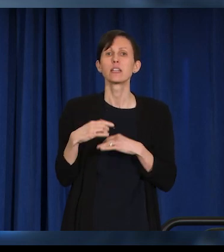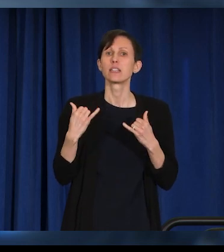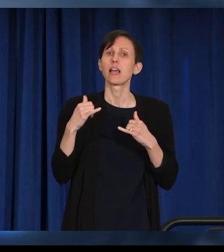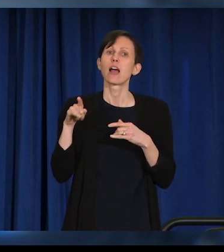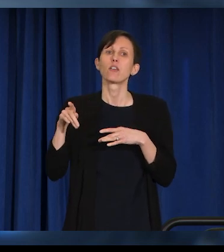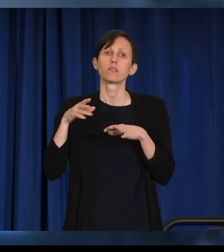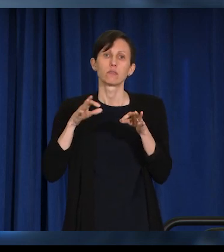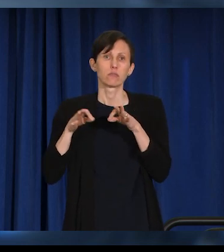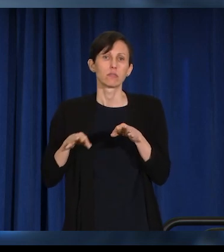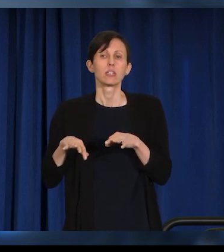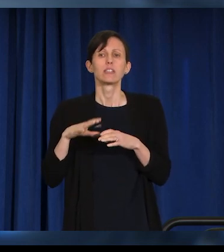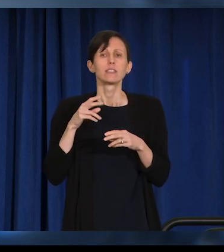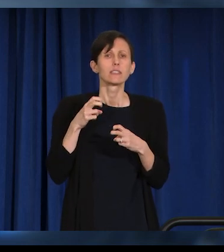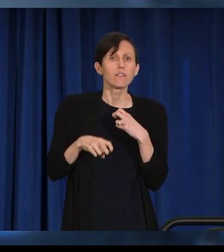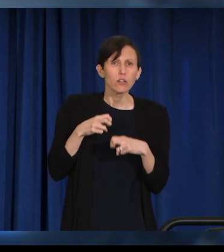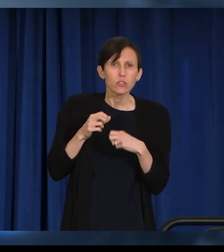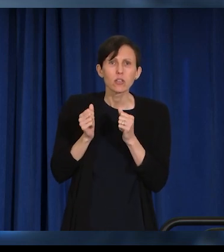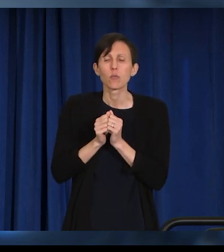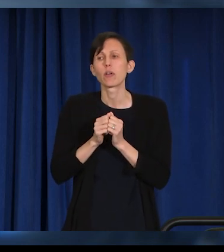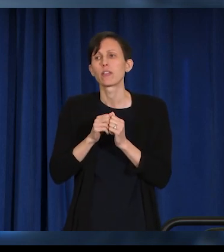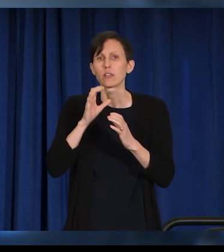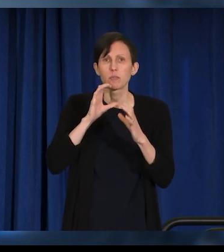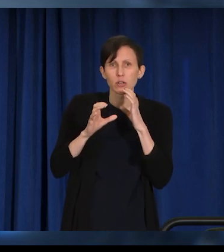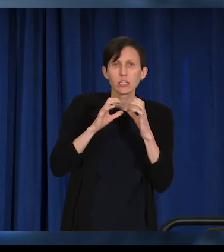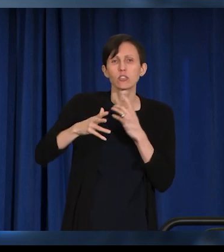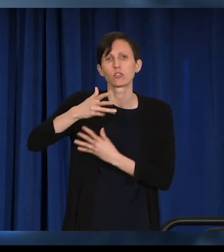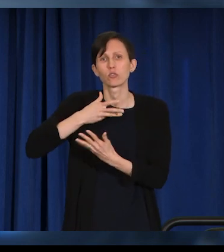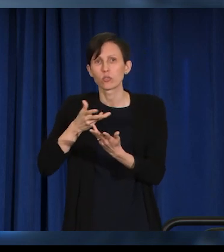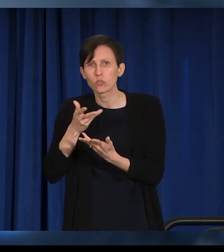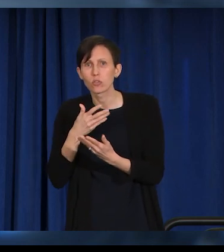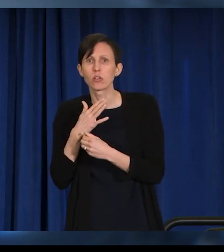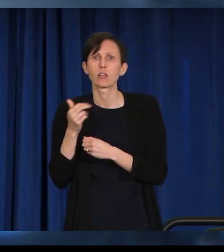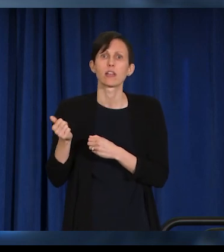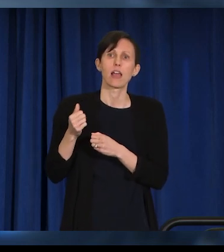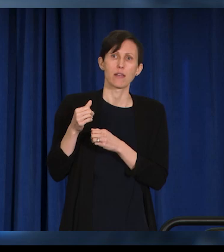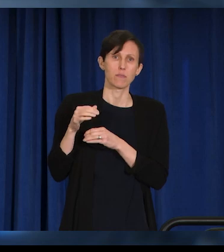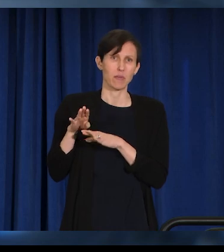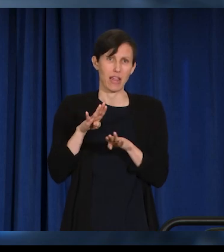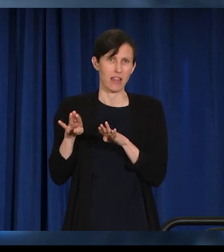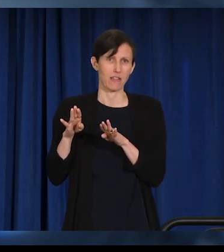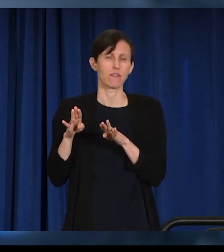interactions, communication, and repetitive behavior and rigid thinking.